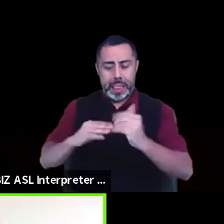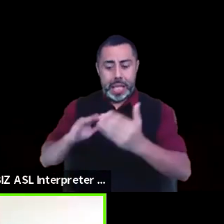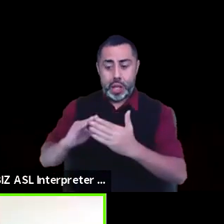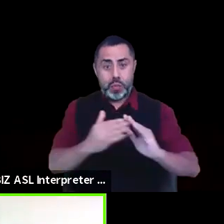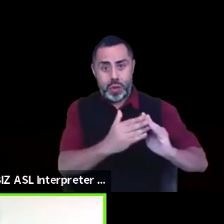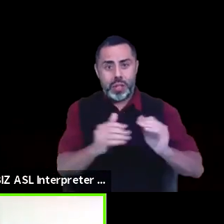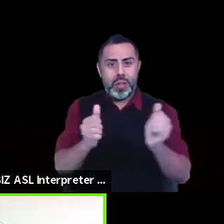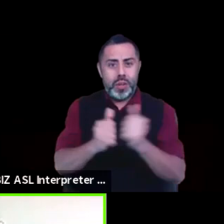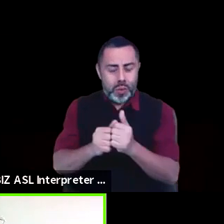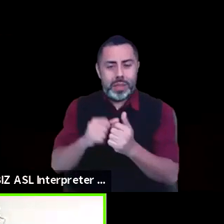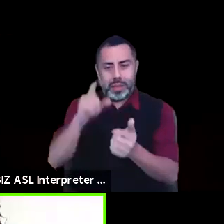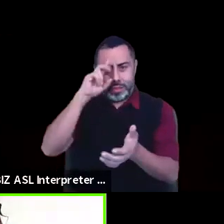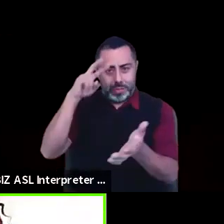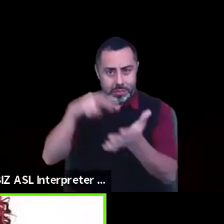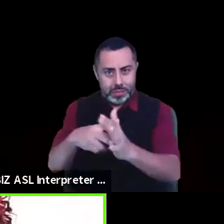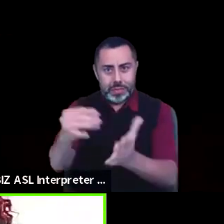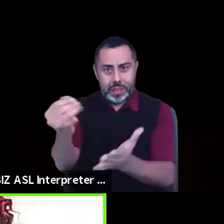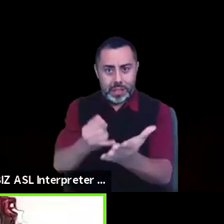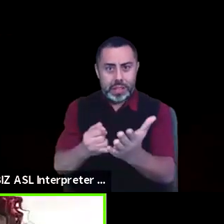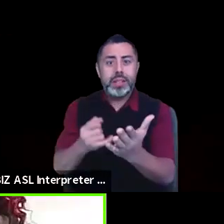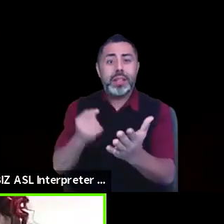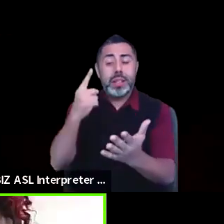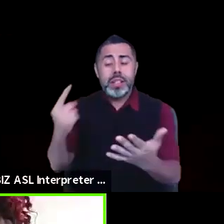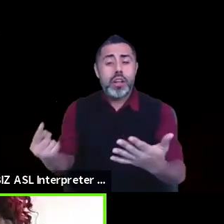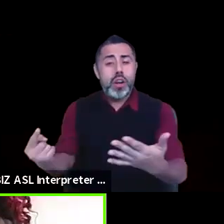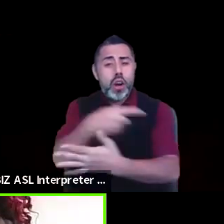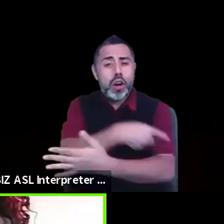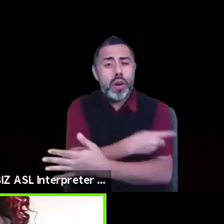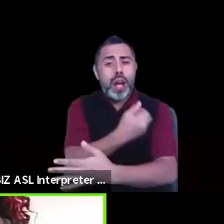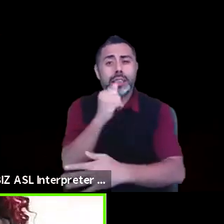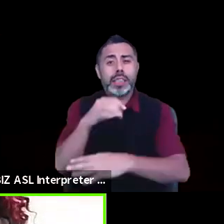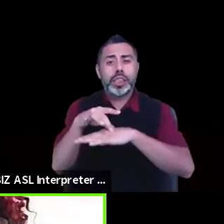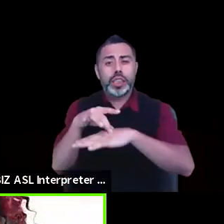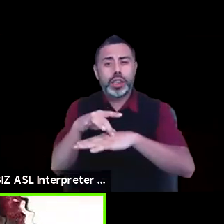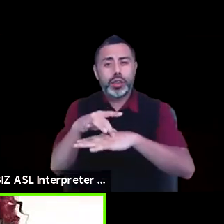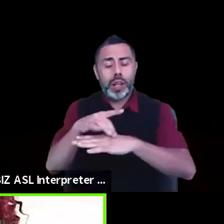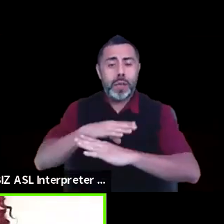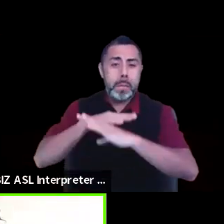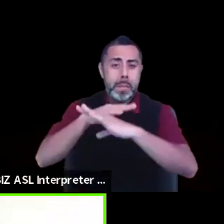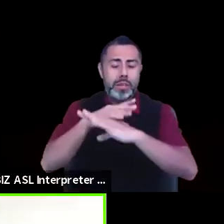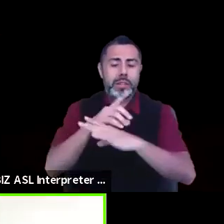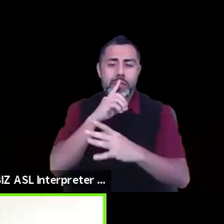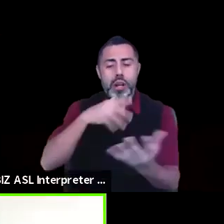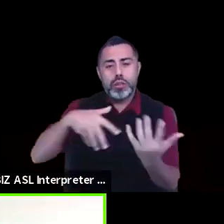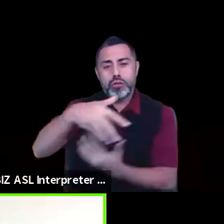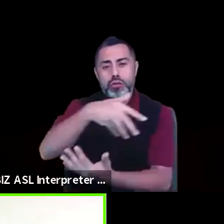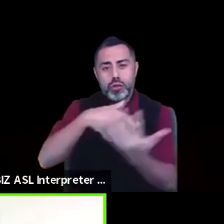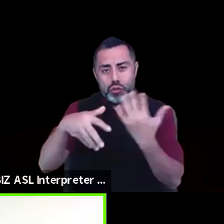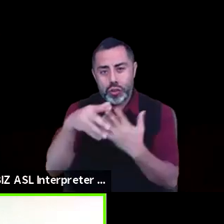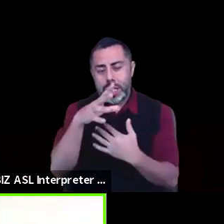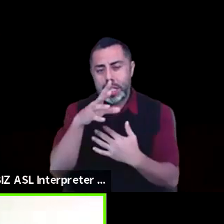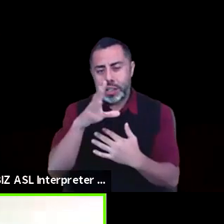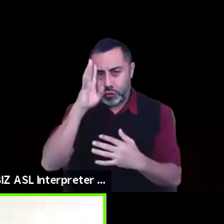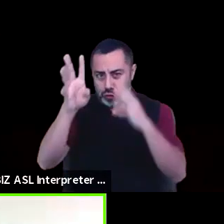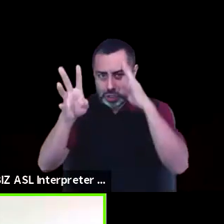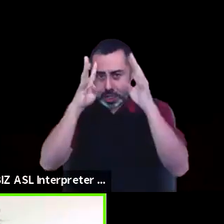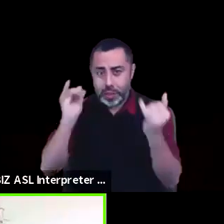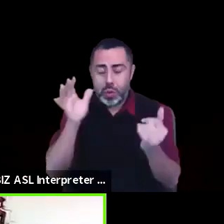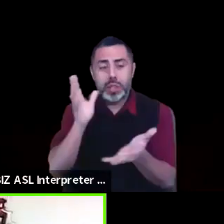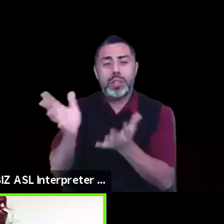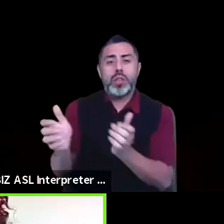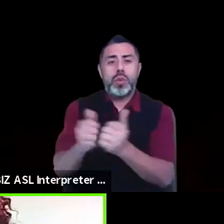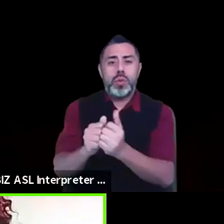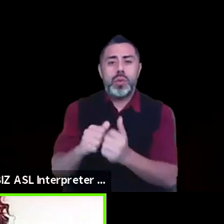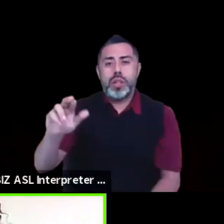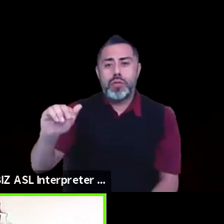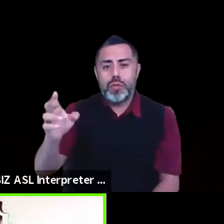are geographic and socially created. We're going to be in conversation with Rachel Spencer-Hewitt,